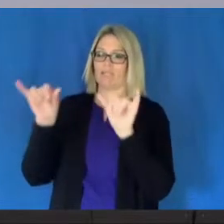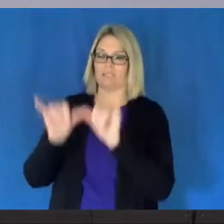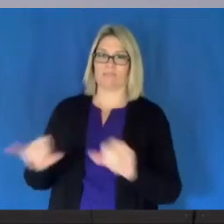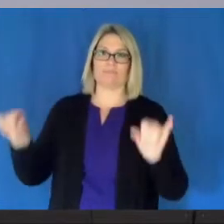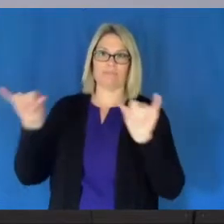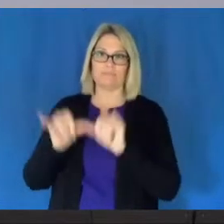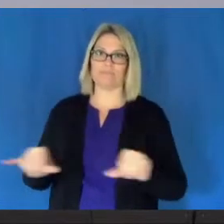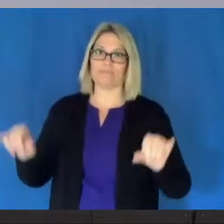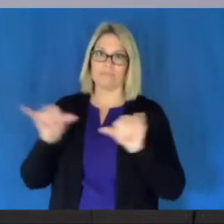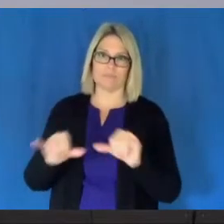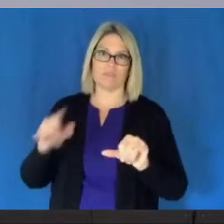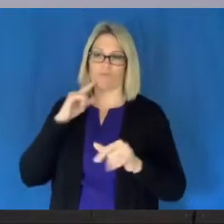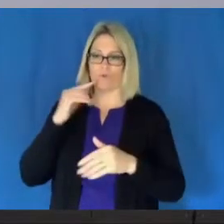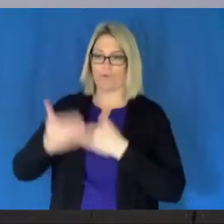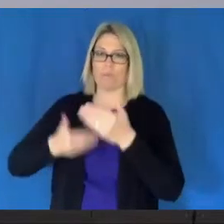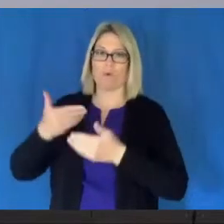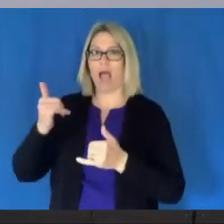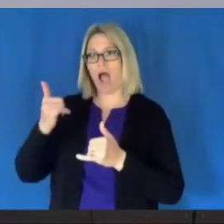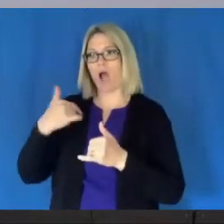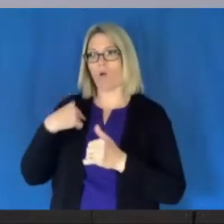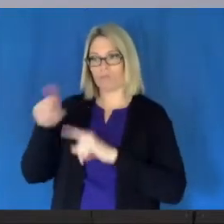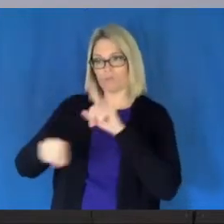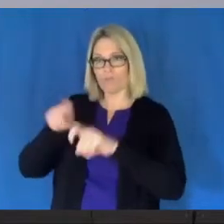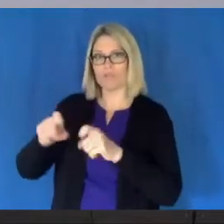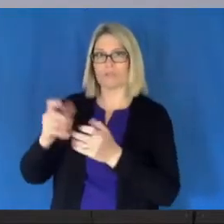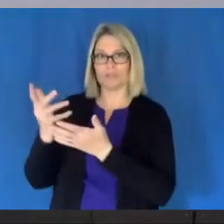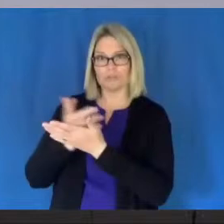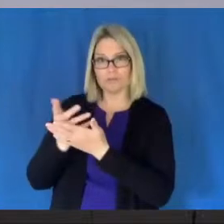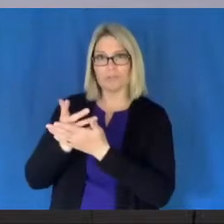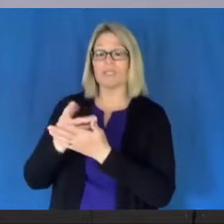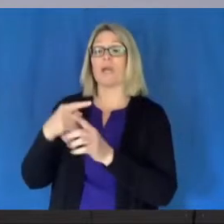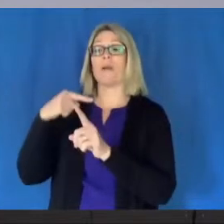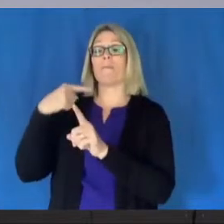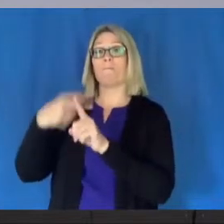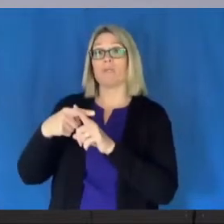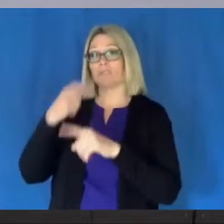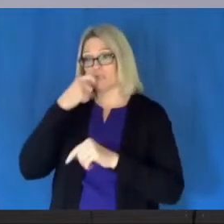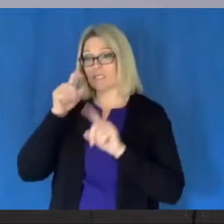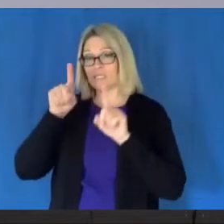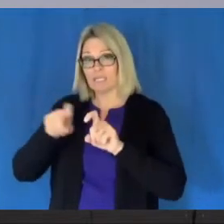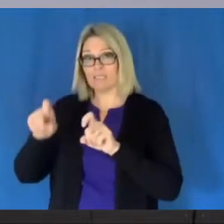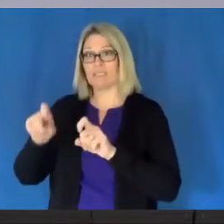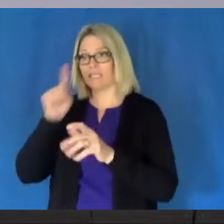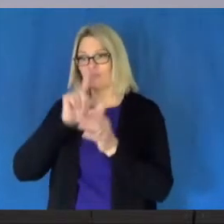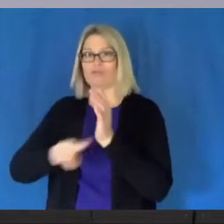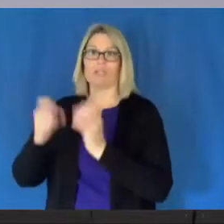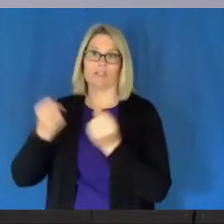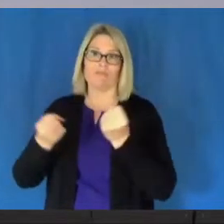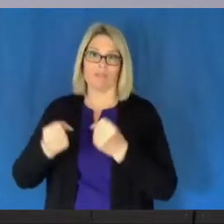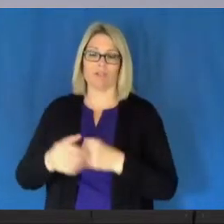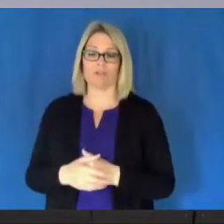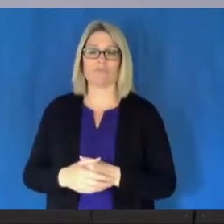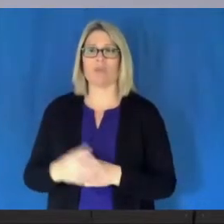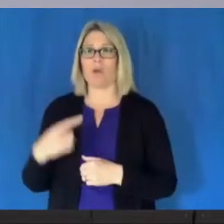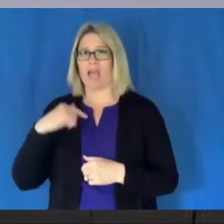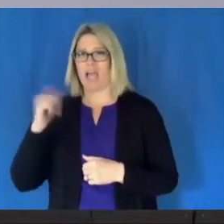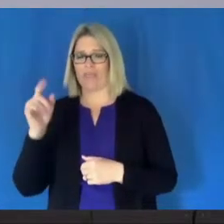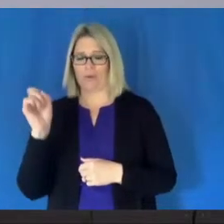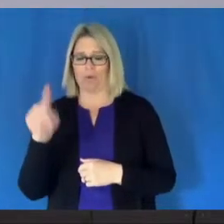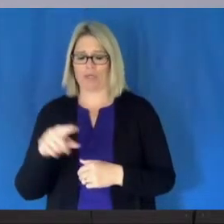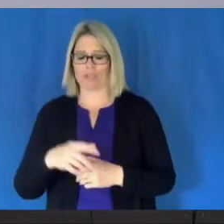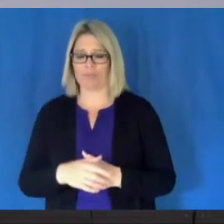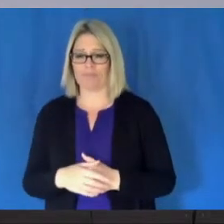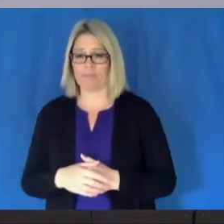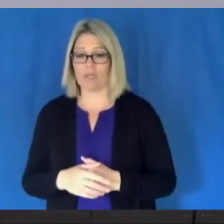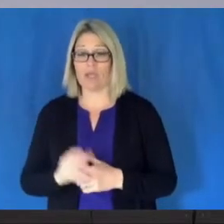and for everyone involved. Okay. And one last question, is this part of